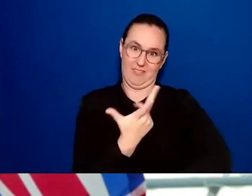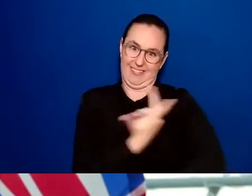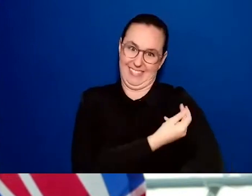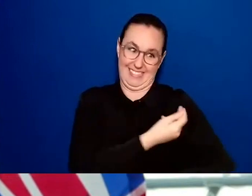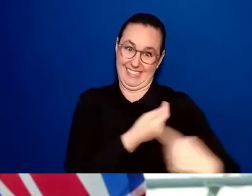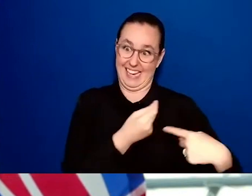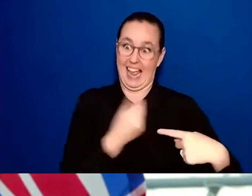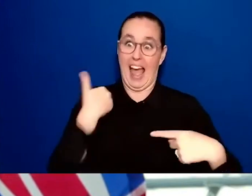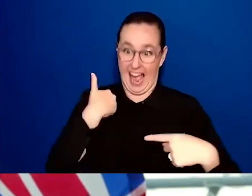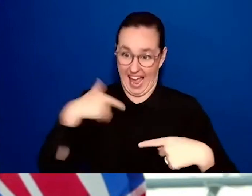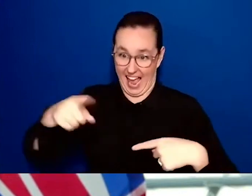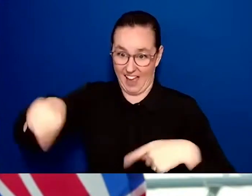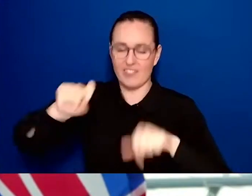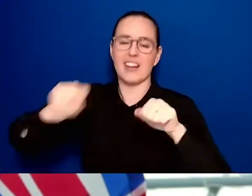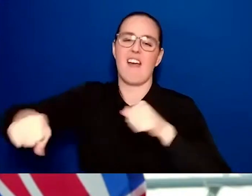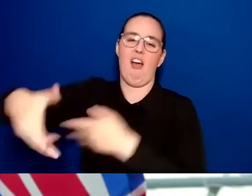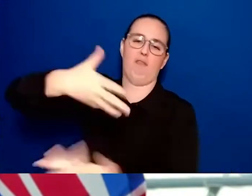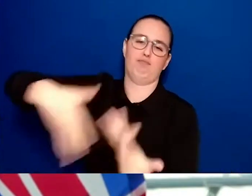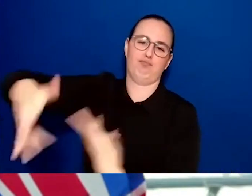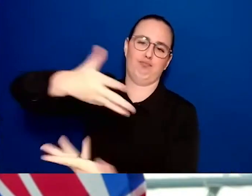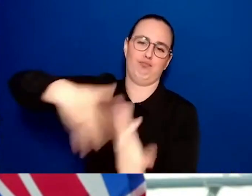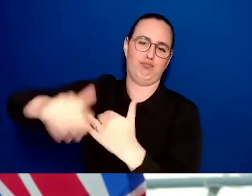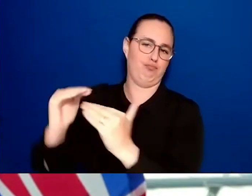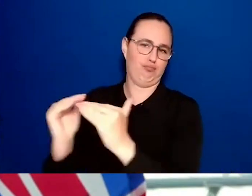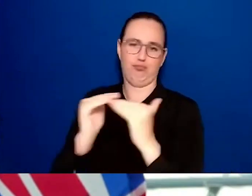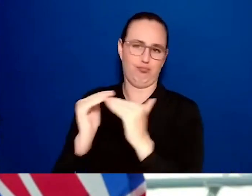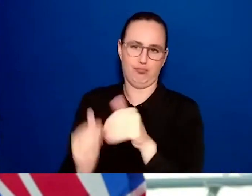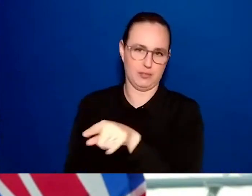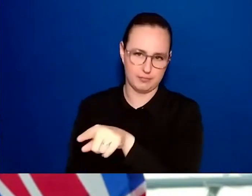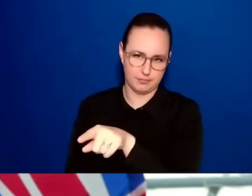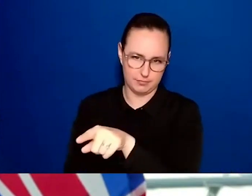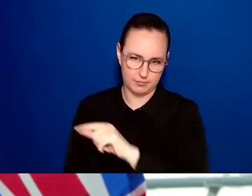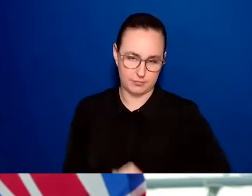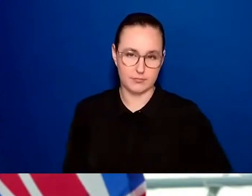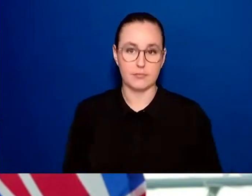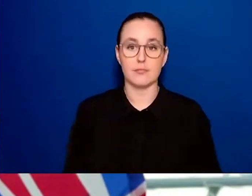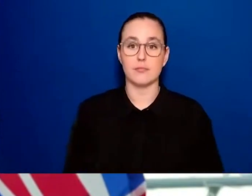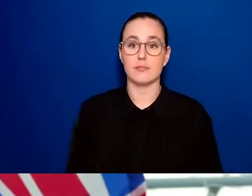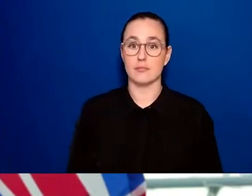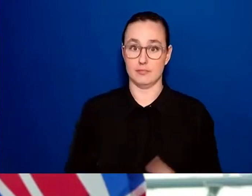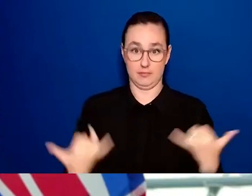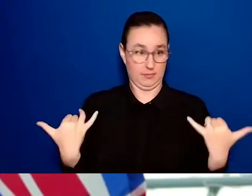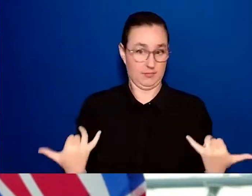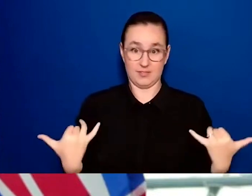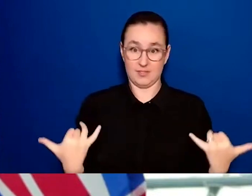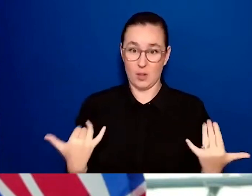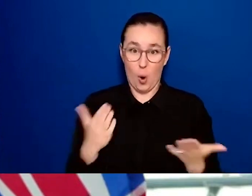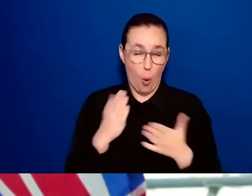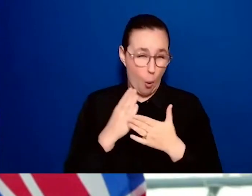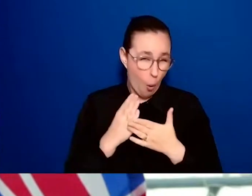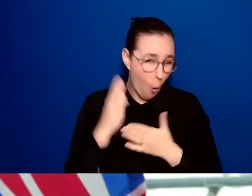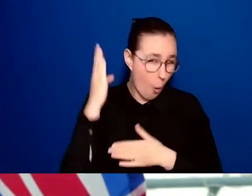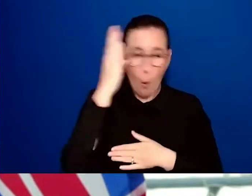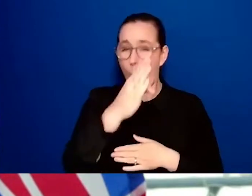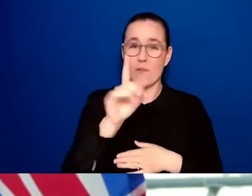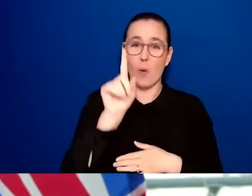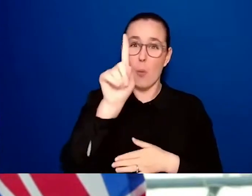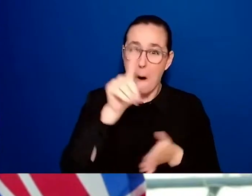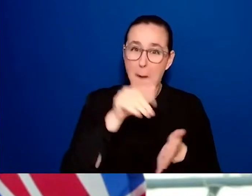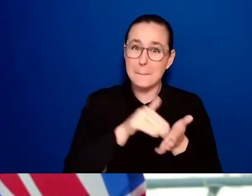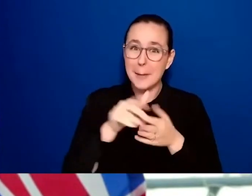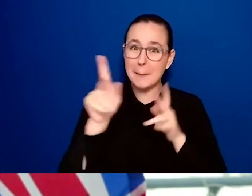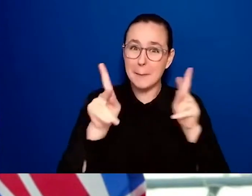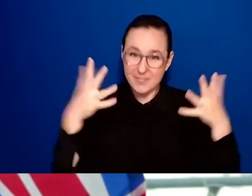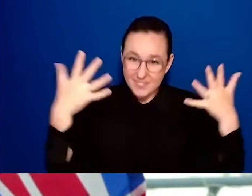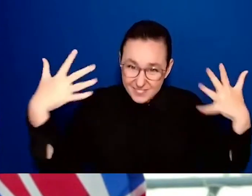across the province now have downloaded their card or have it coming to them in the mail. Thank you for your continued commitment